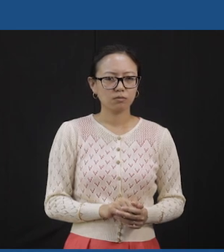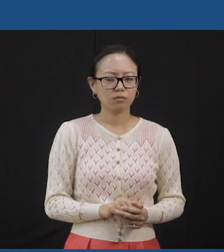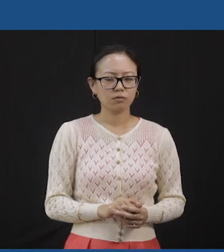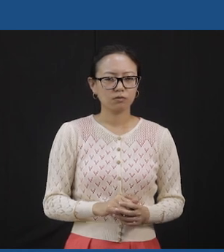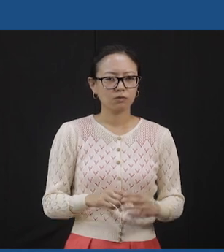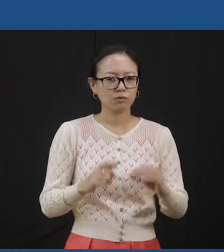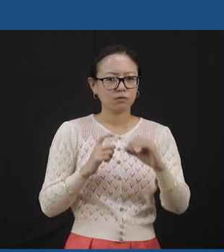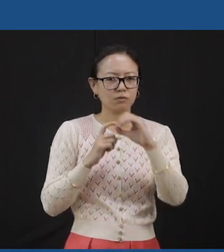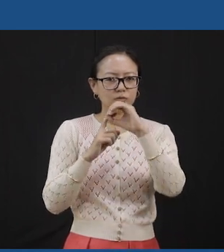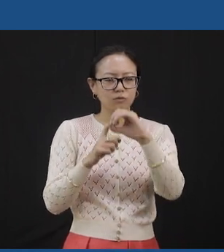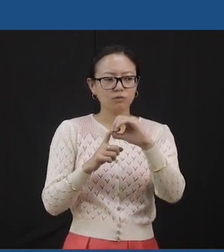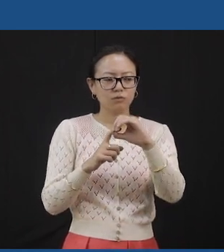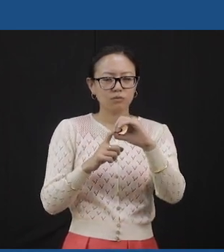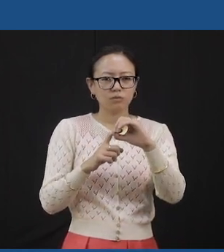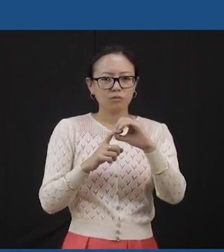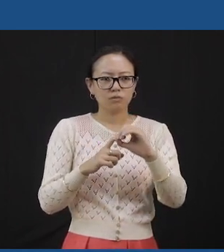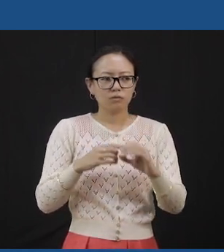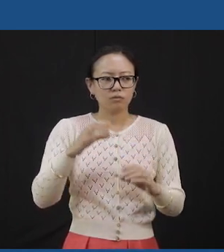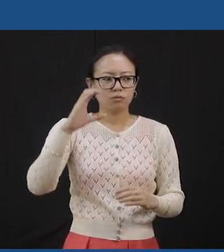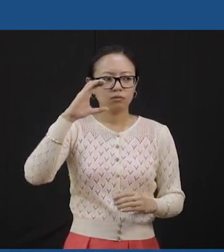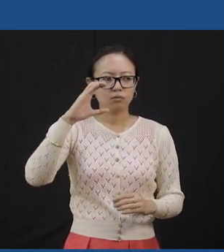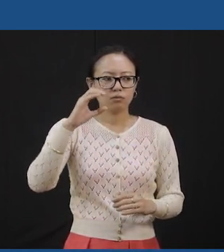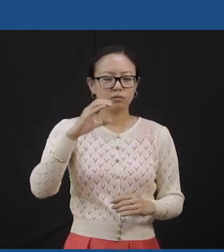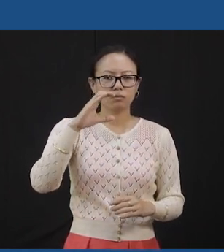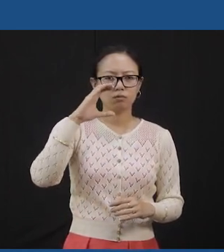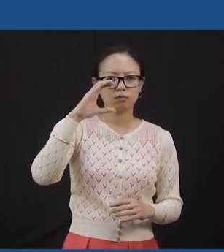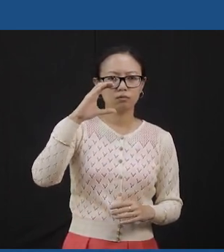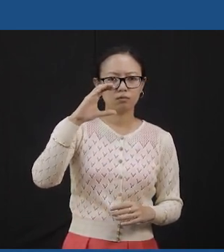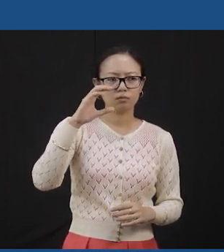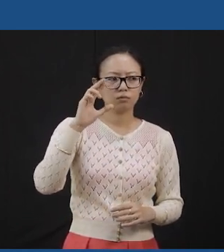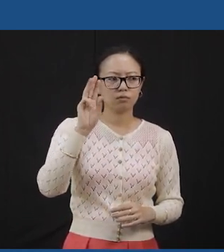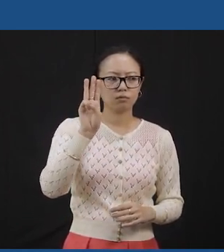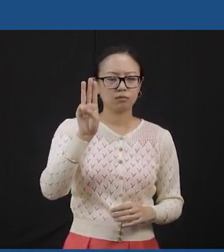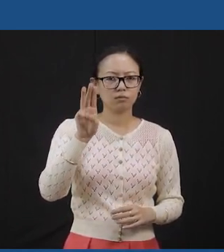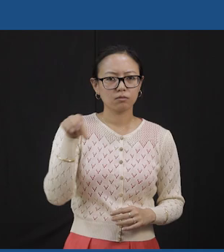Now see, 396 plus 120.